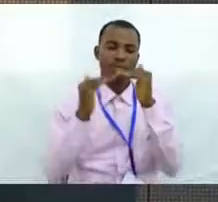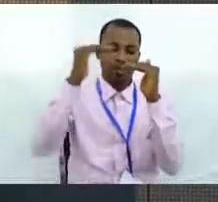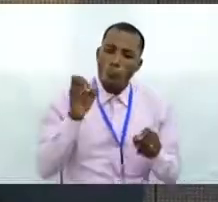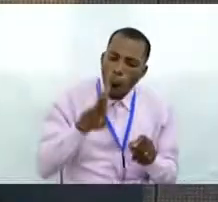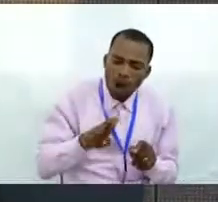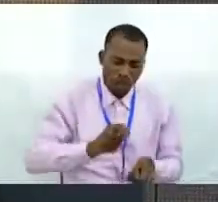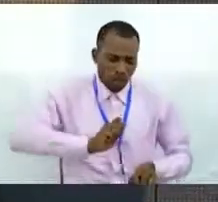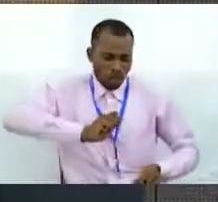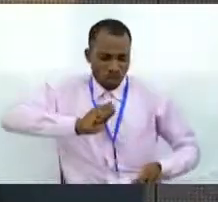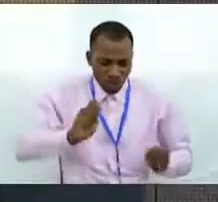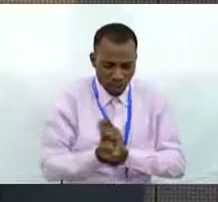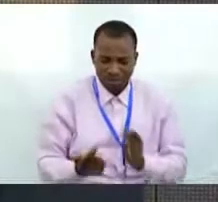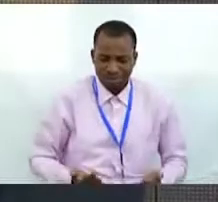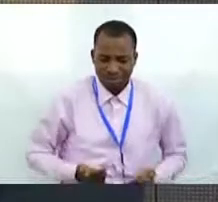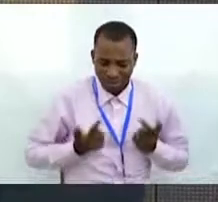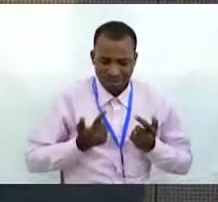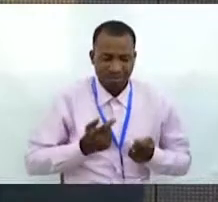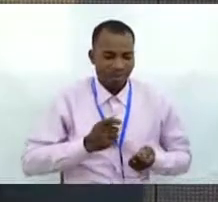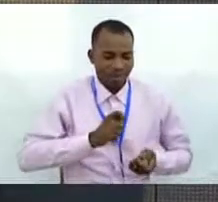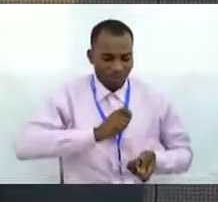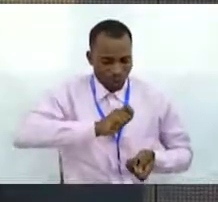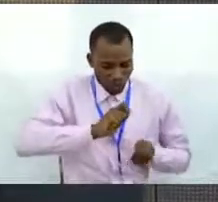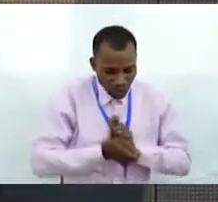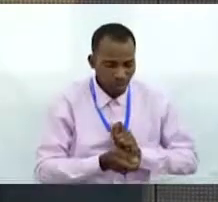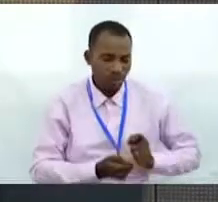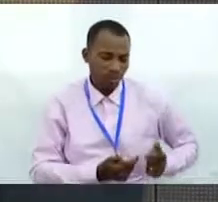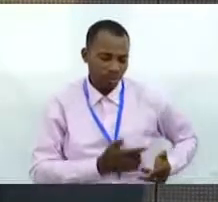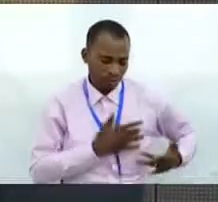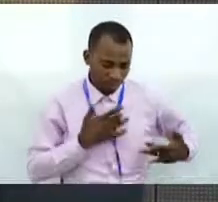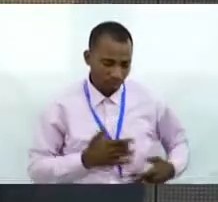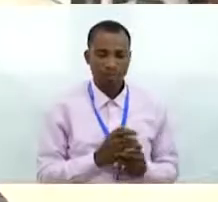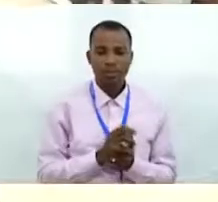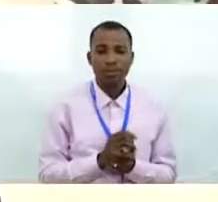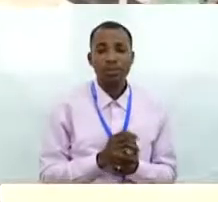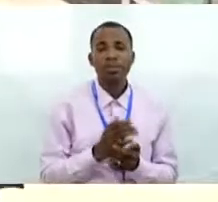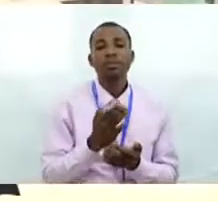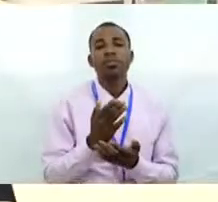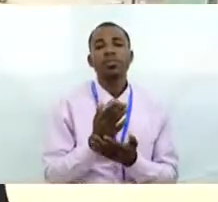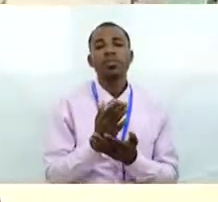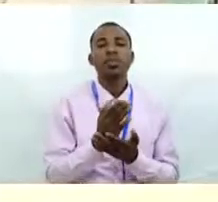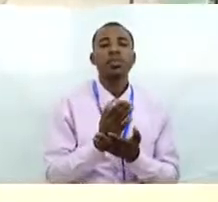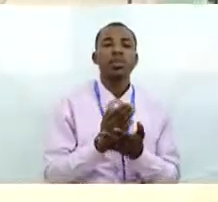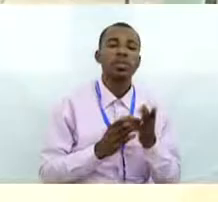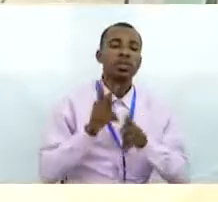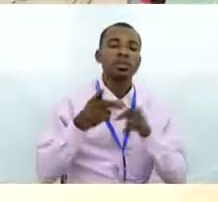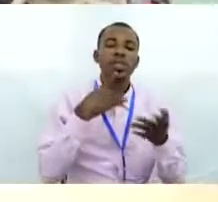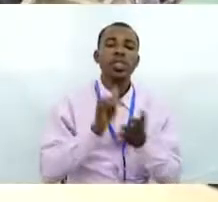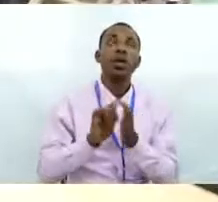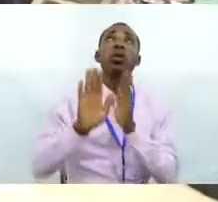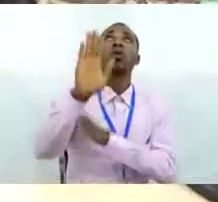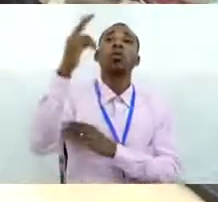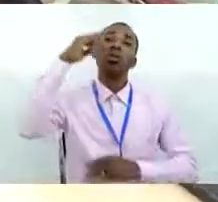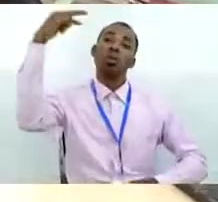Christ. Change your heart and change your life. Sometimes people can say, to